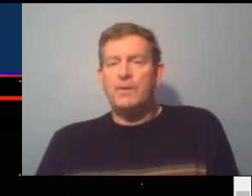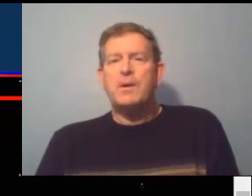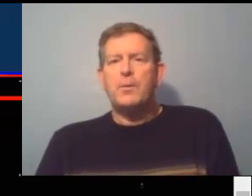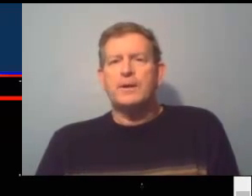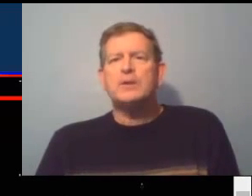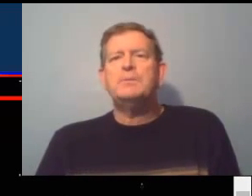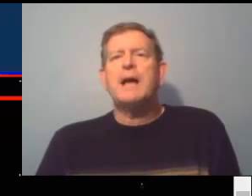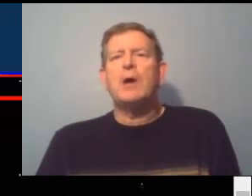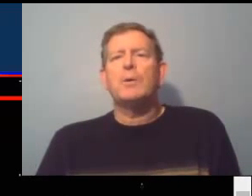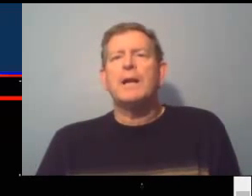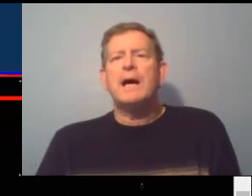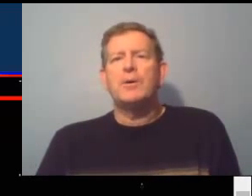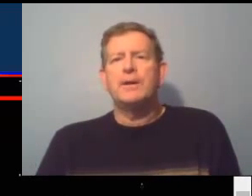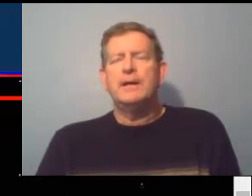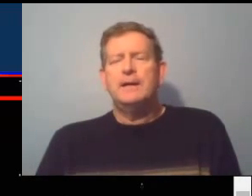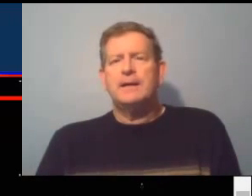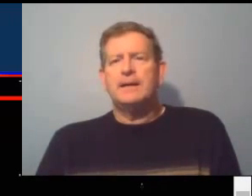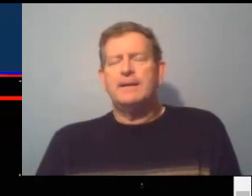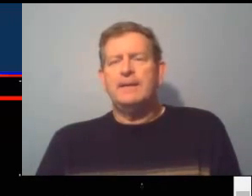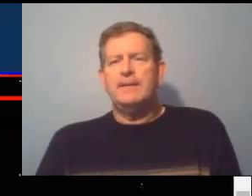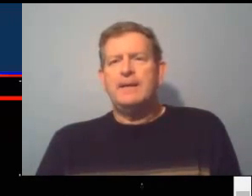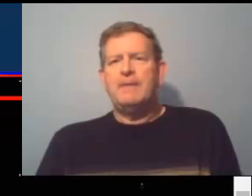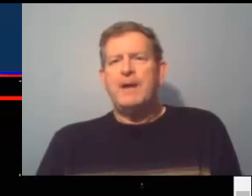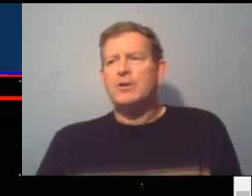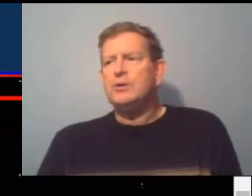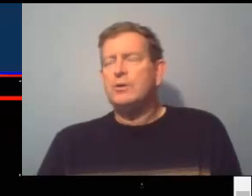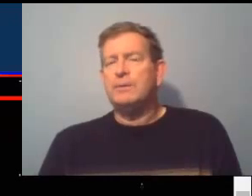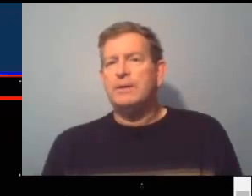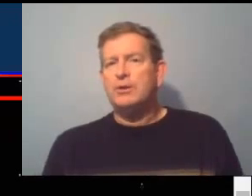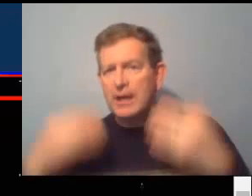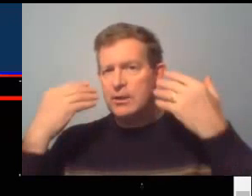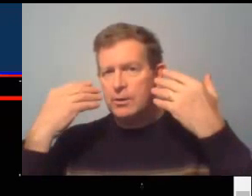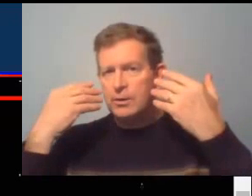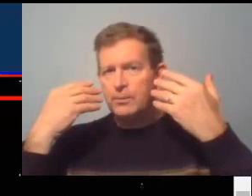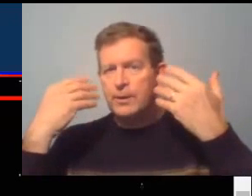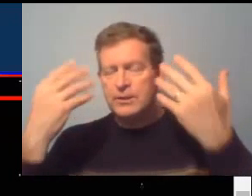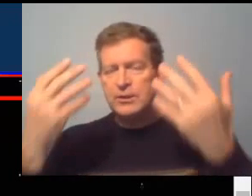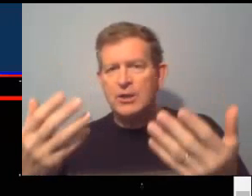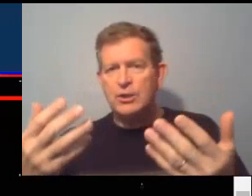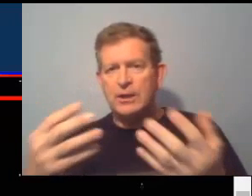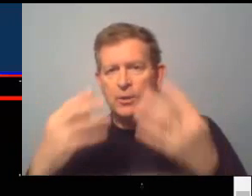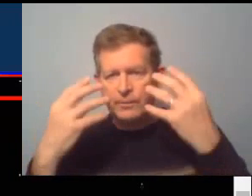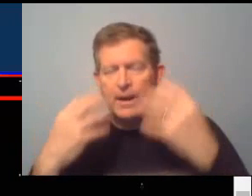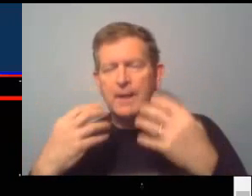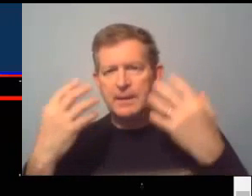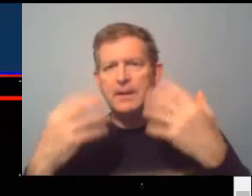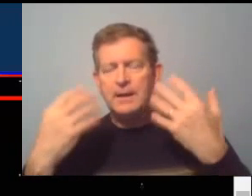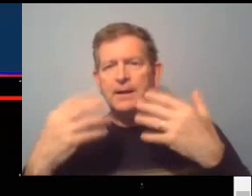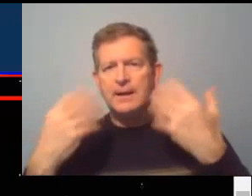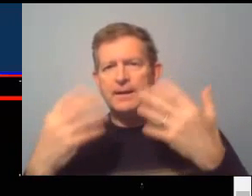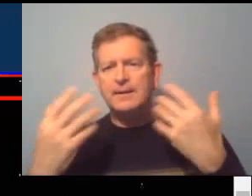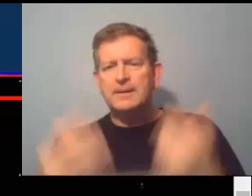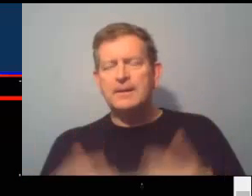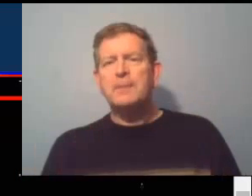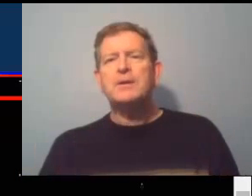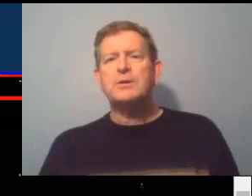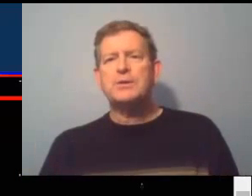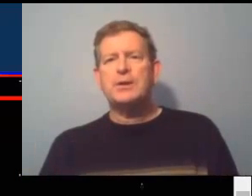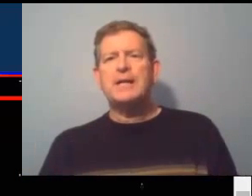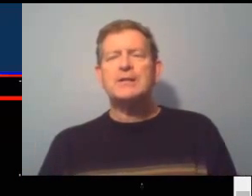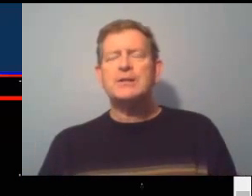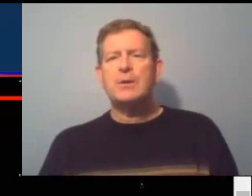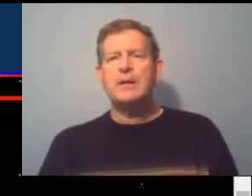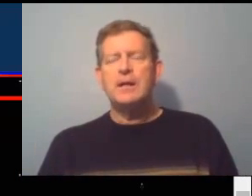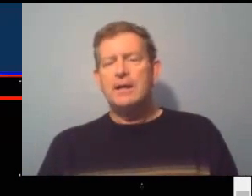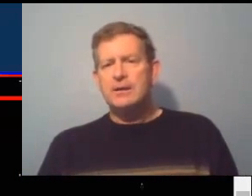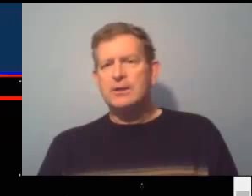but also it's very important to speak out loud. In that fashion, you can be checking your pronunciation, and you're developing the muscles